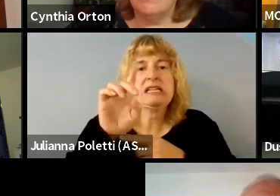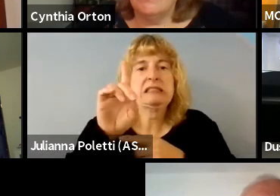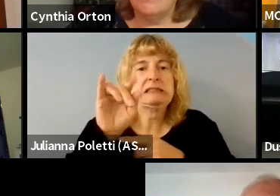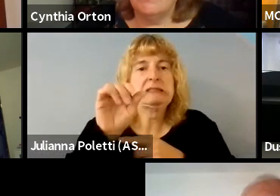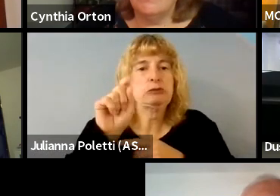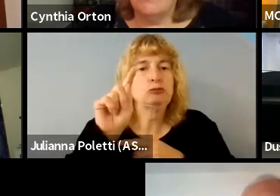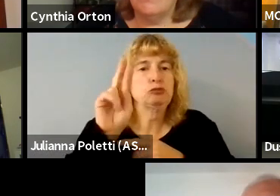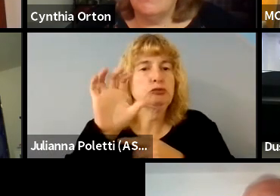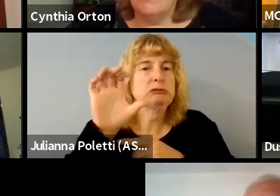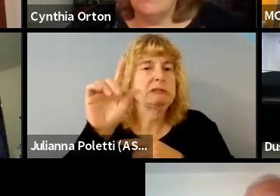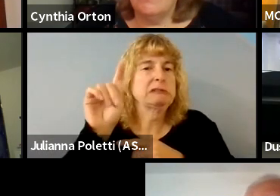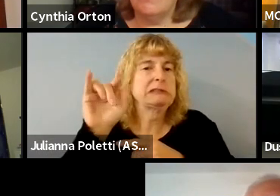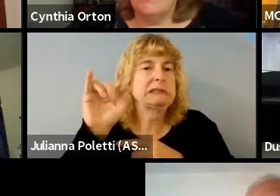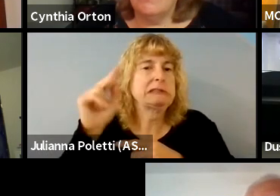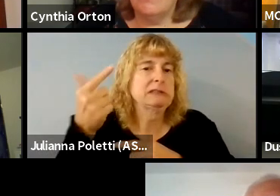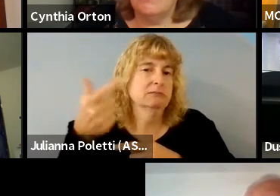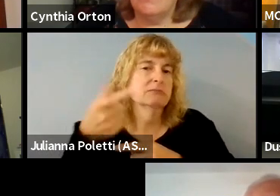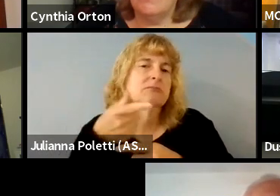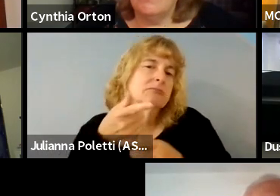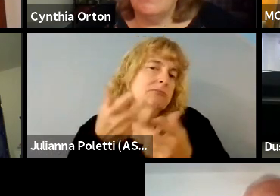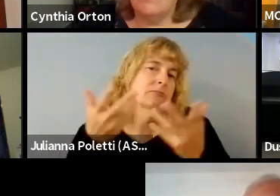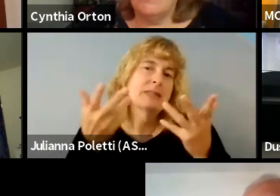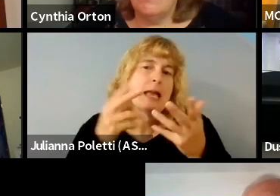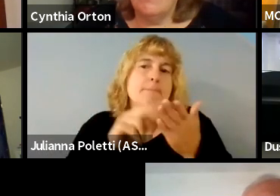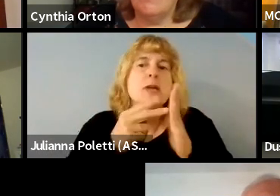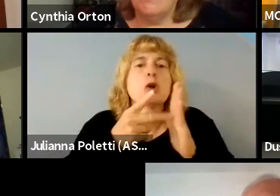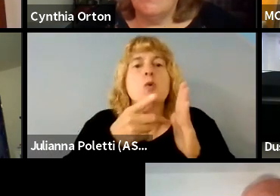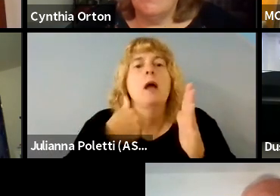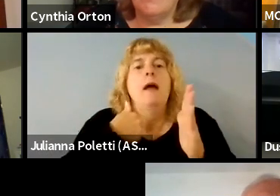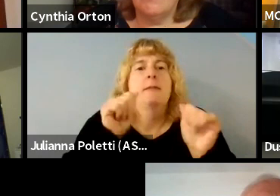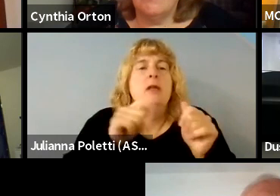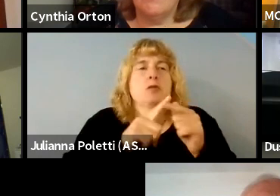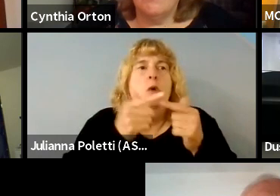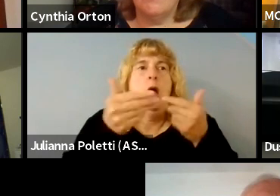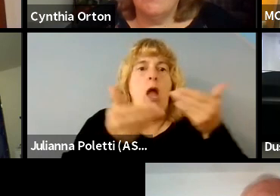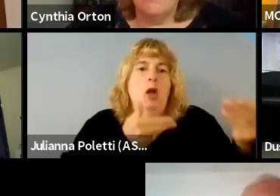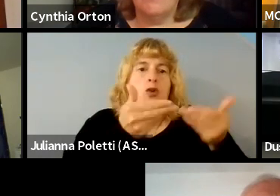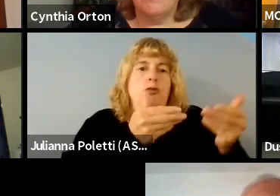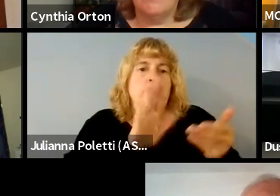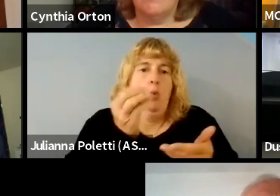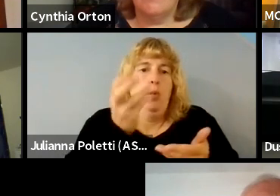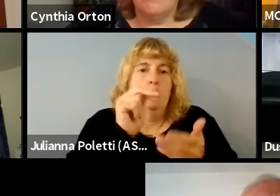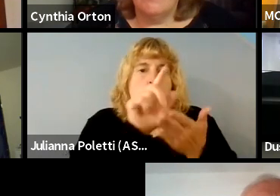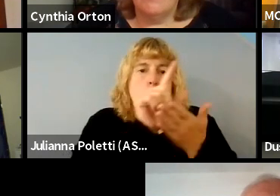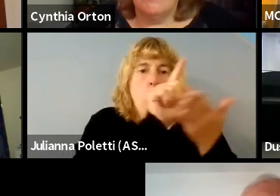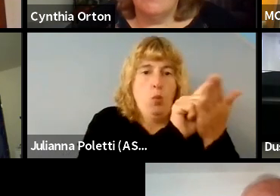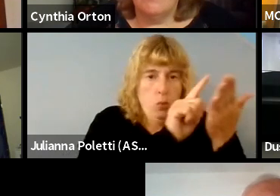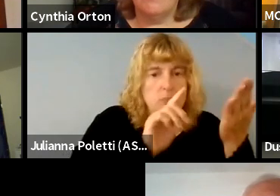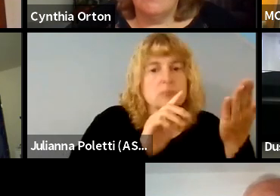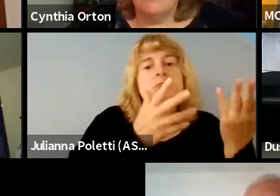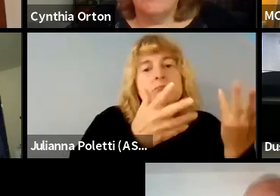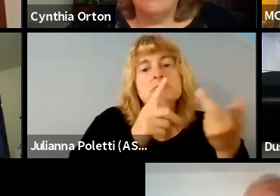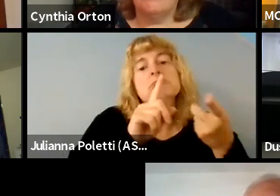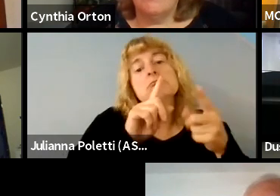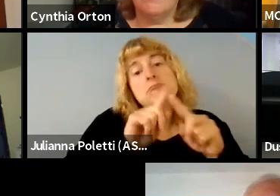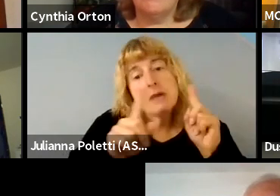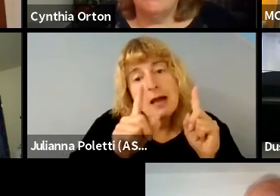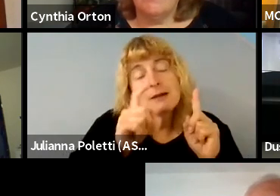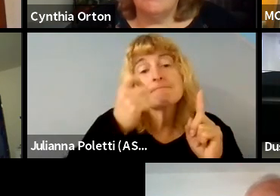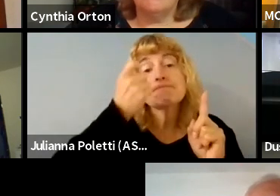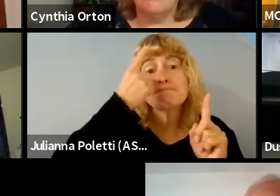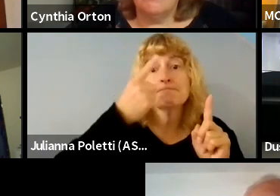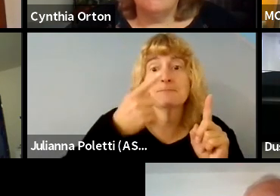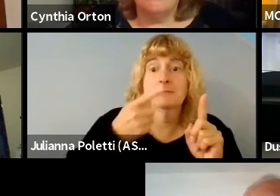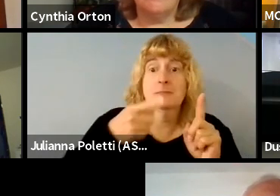said, it's a little bit of, as with everything, it seems like at the moment with this commission, chicken or the egg, especially being the first